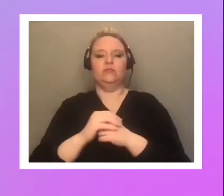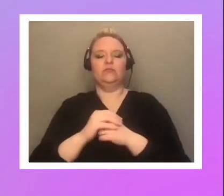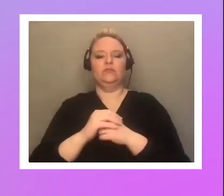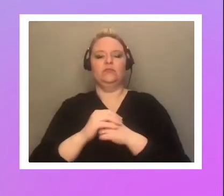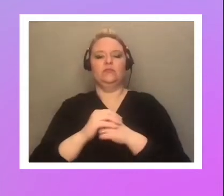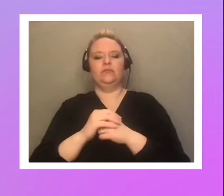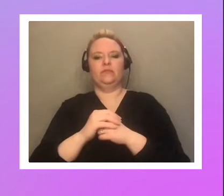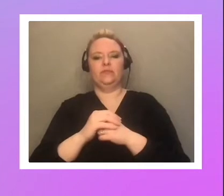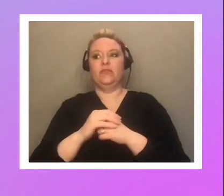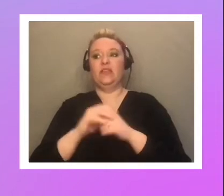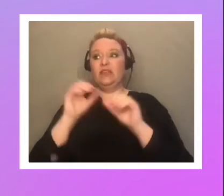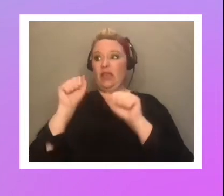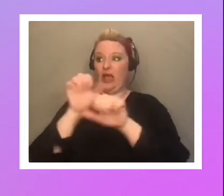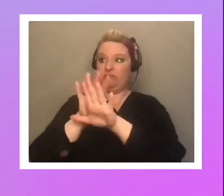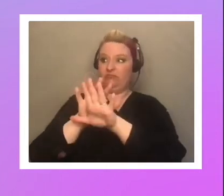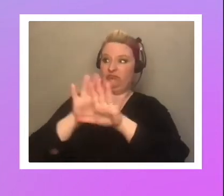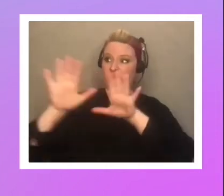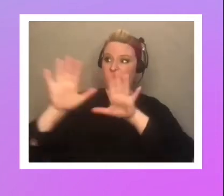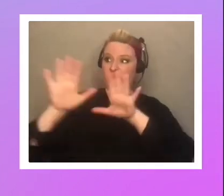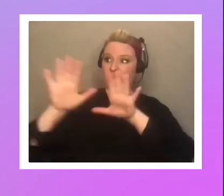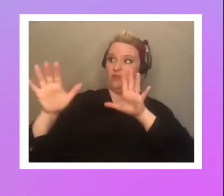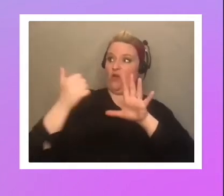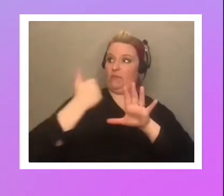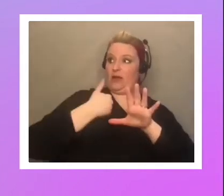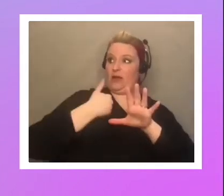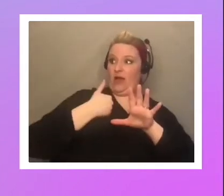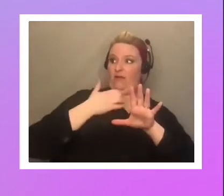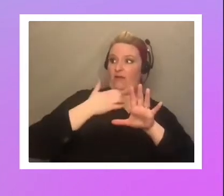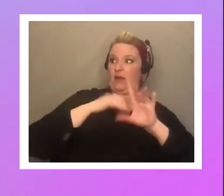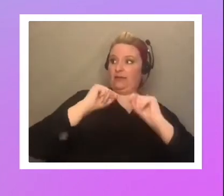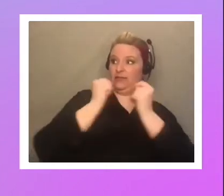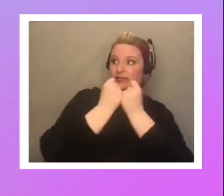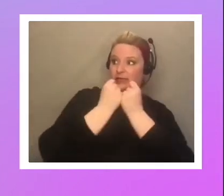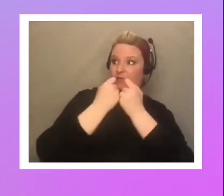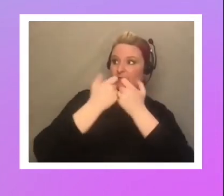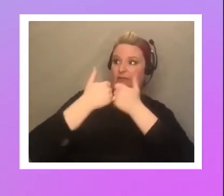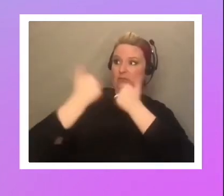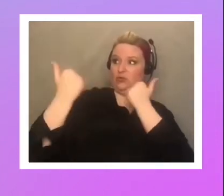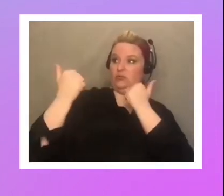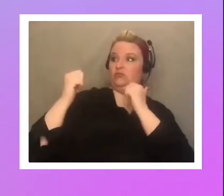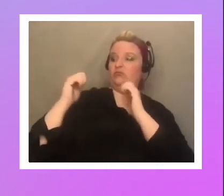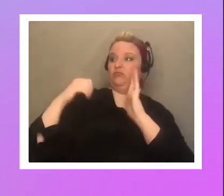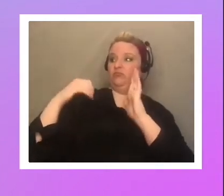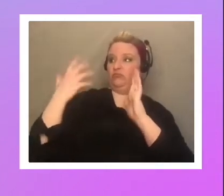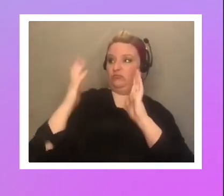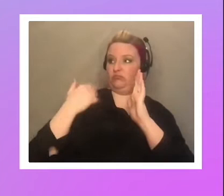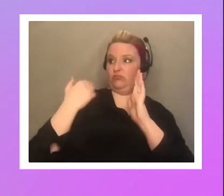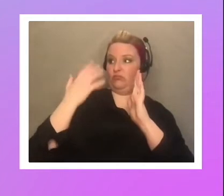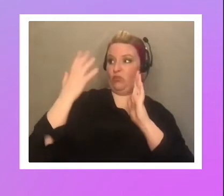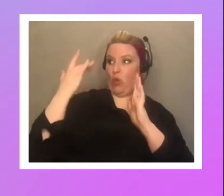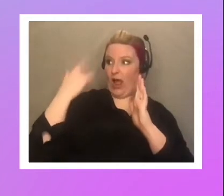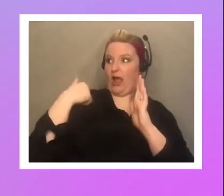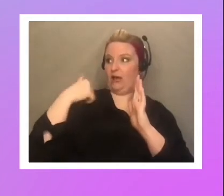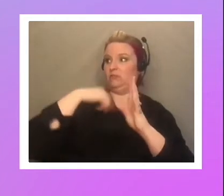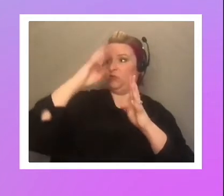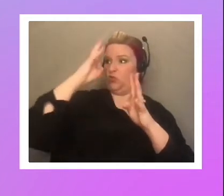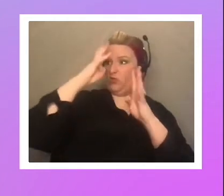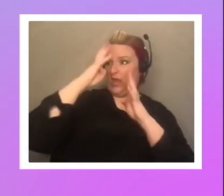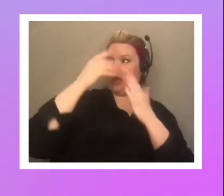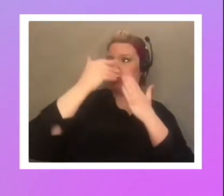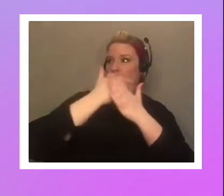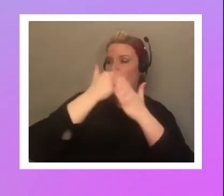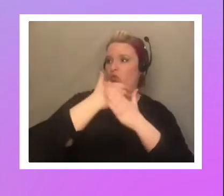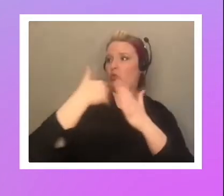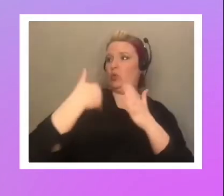distinguish yourself, your team, and your company by creating something that innovative